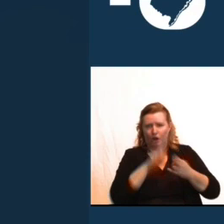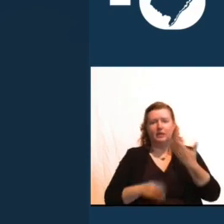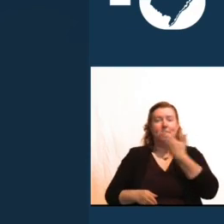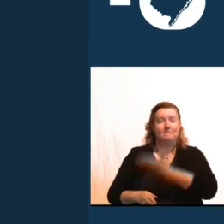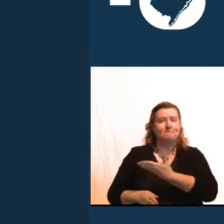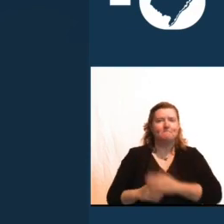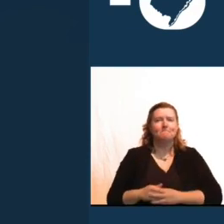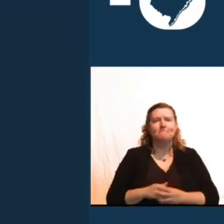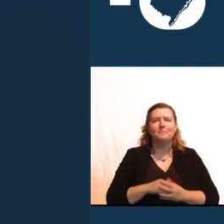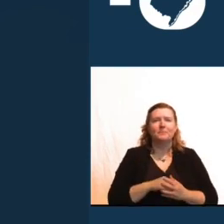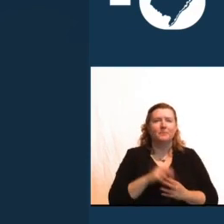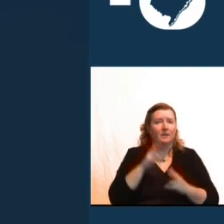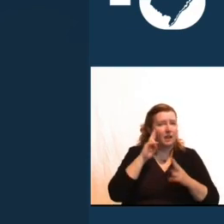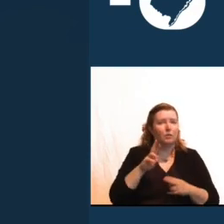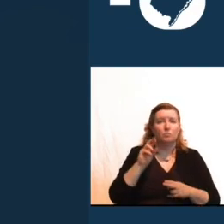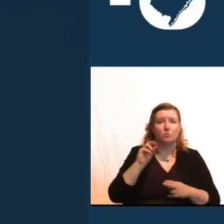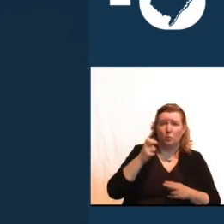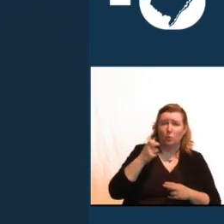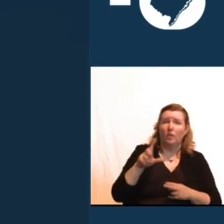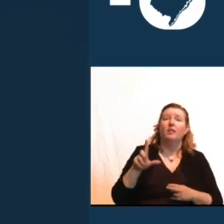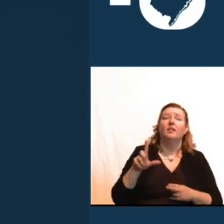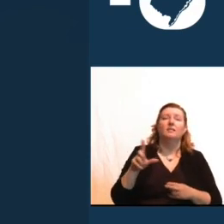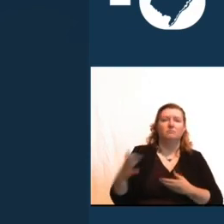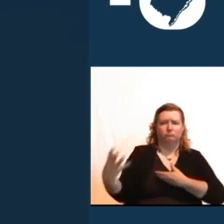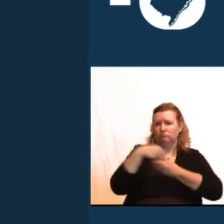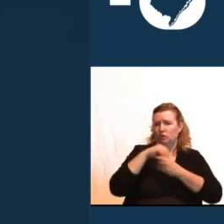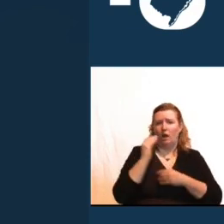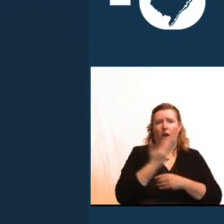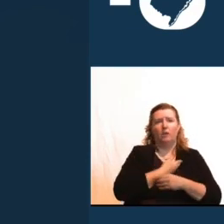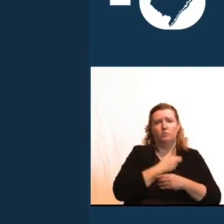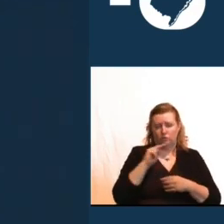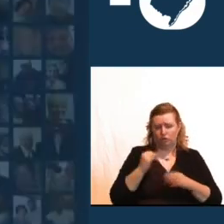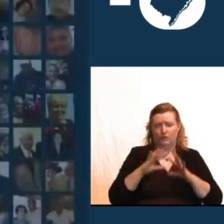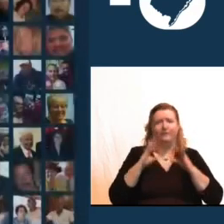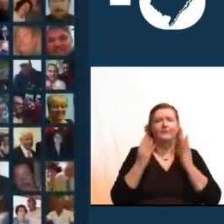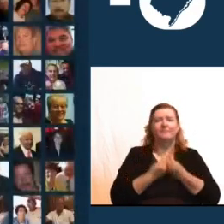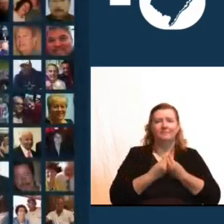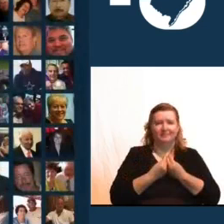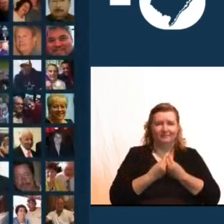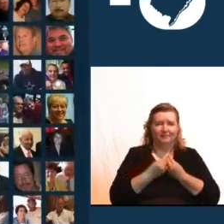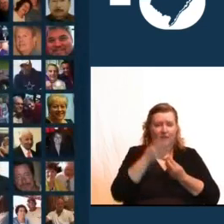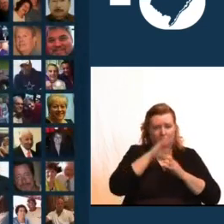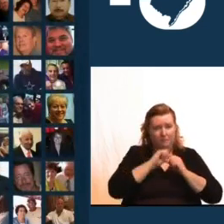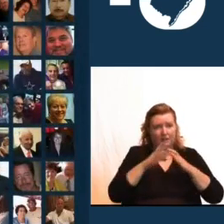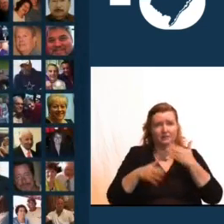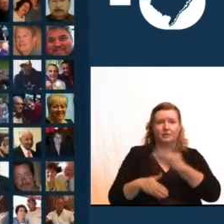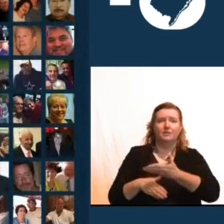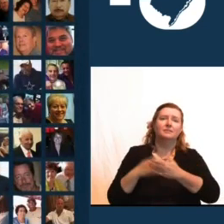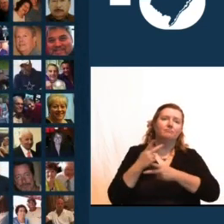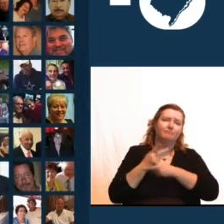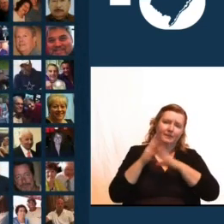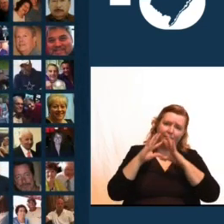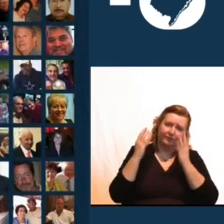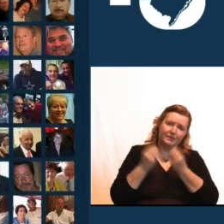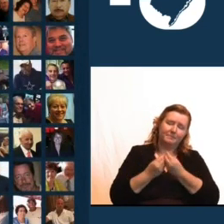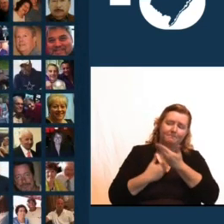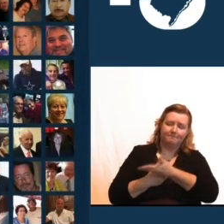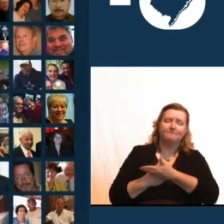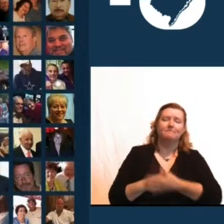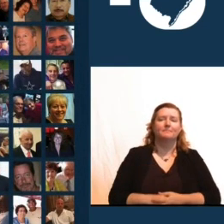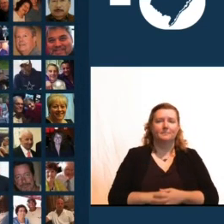watch over his memory and his blessed family he leaves behind. Marie, Anthony, and Ro are the final